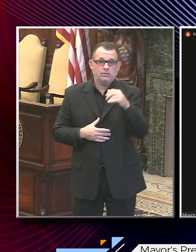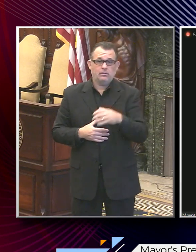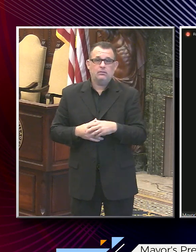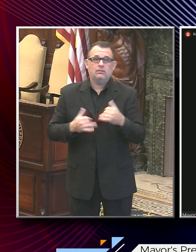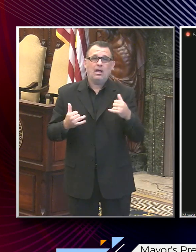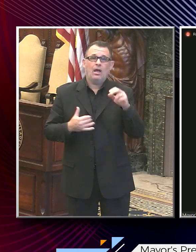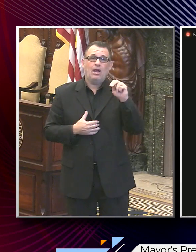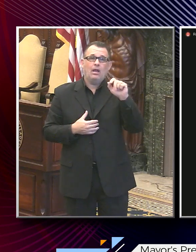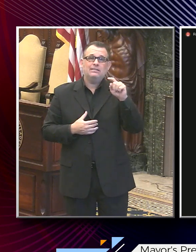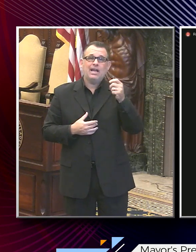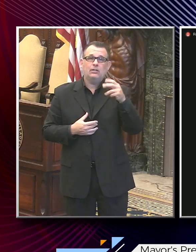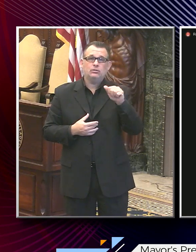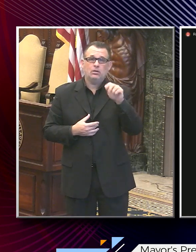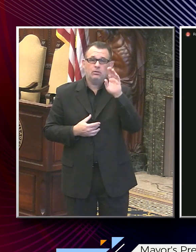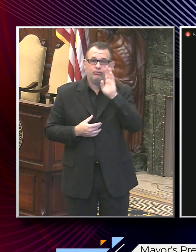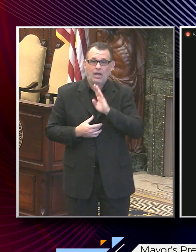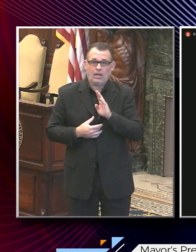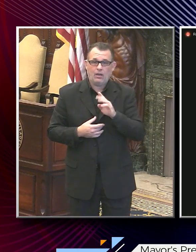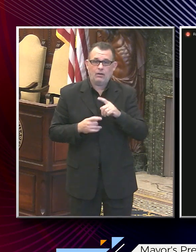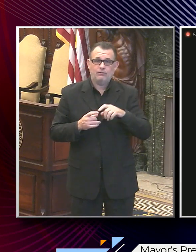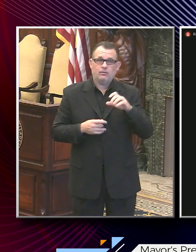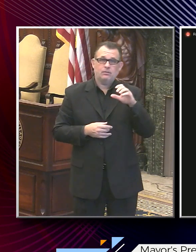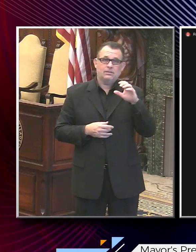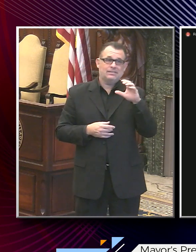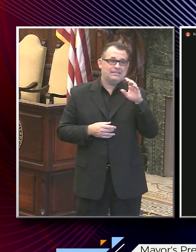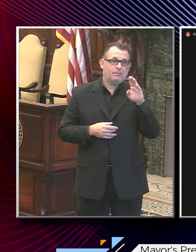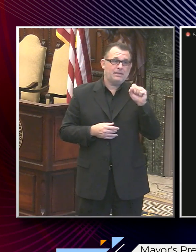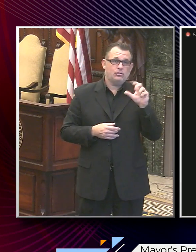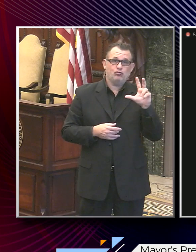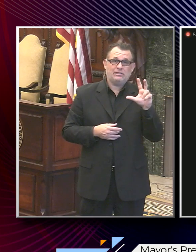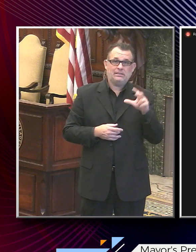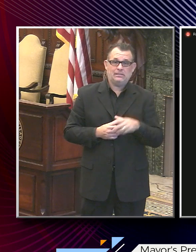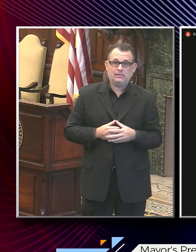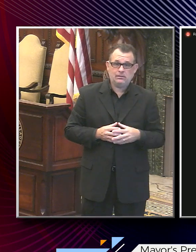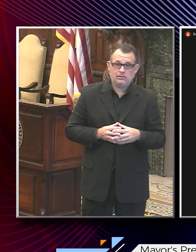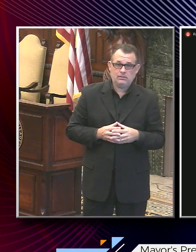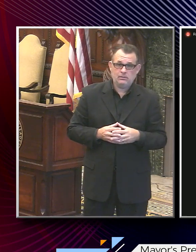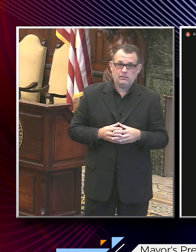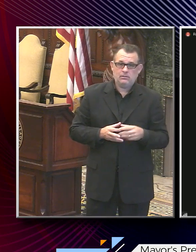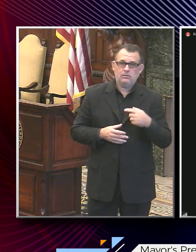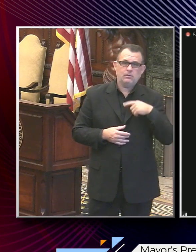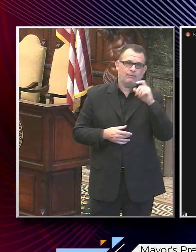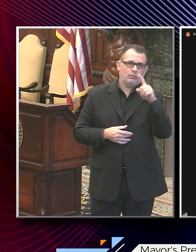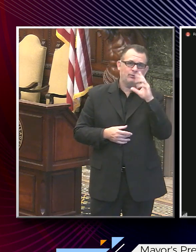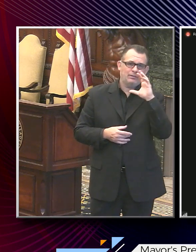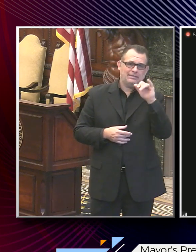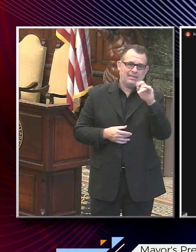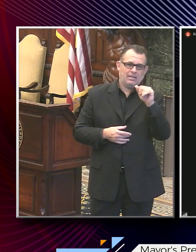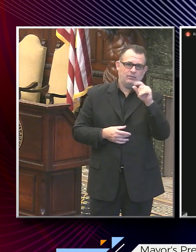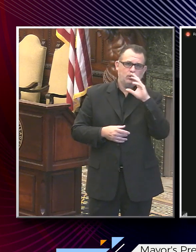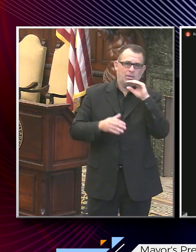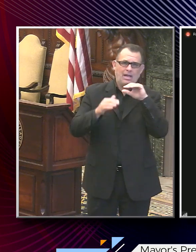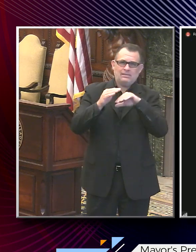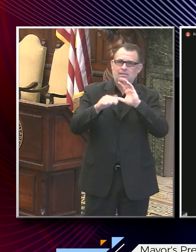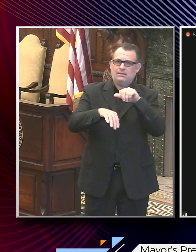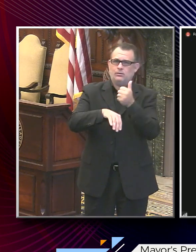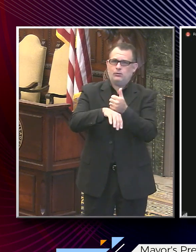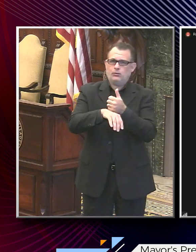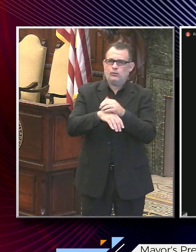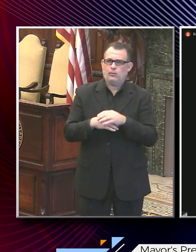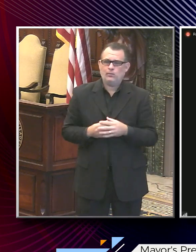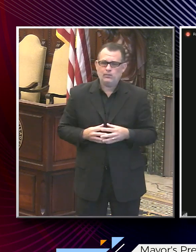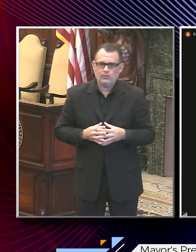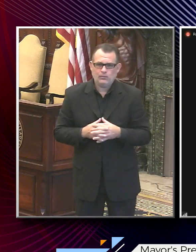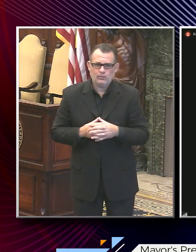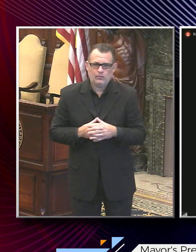CBS3. Hi, this question is for Cynthia, just in reference to the access centers. Just overall, I know you're still going to